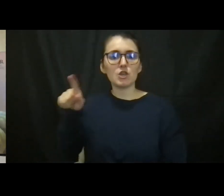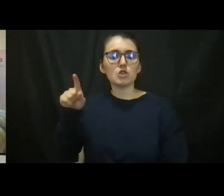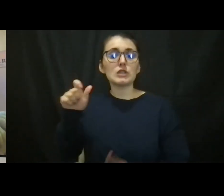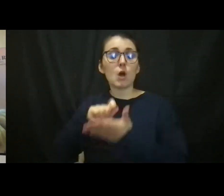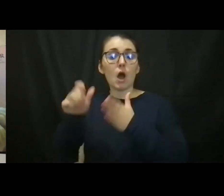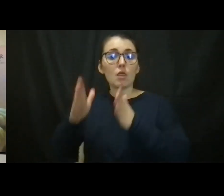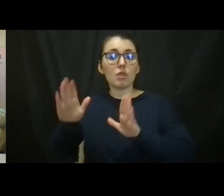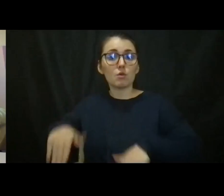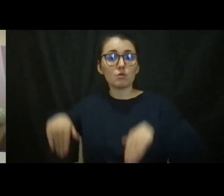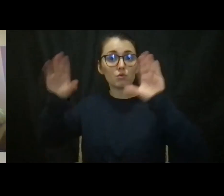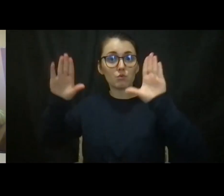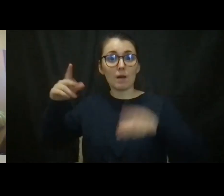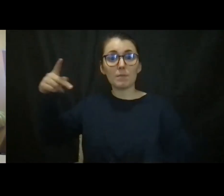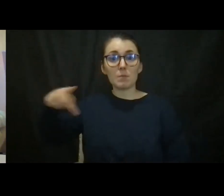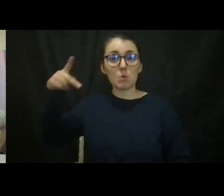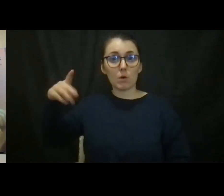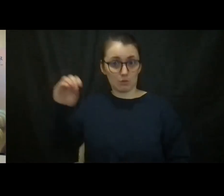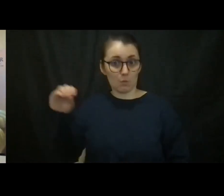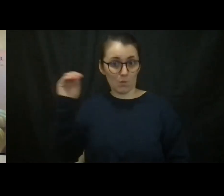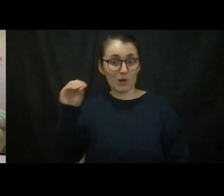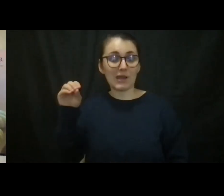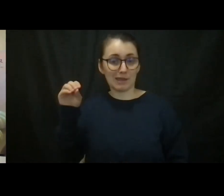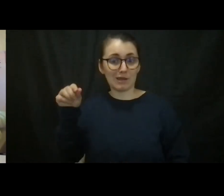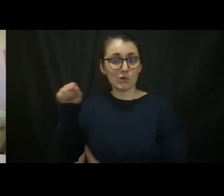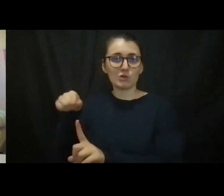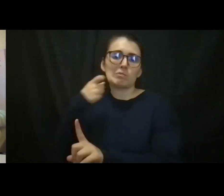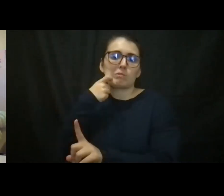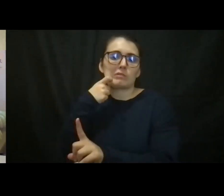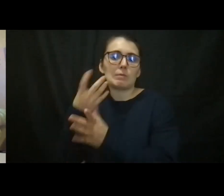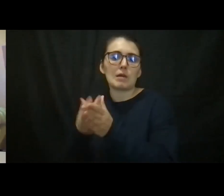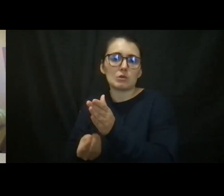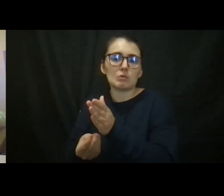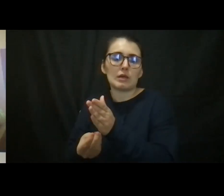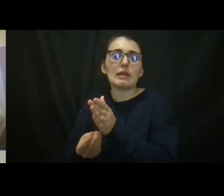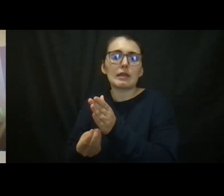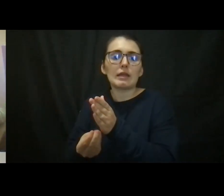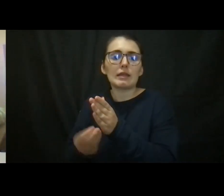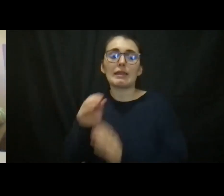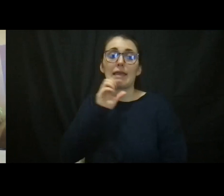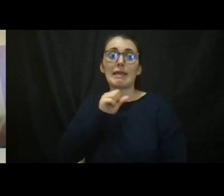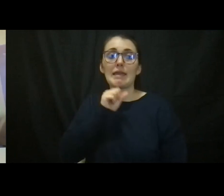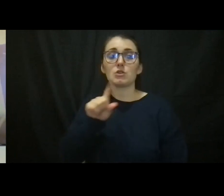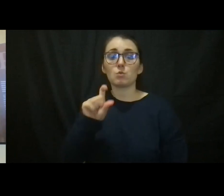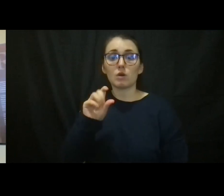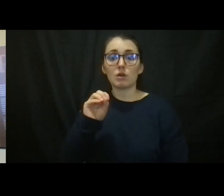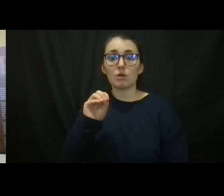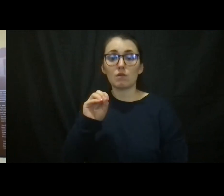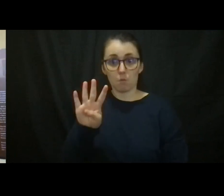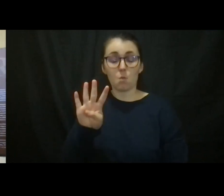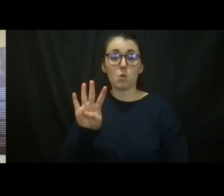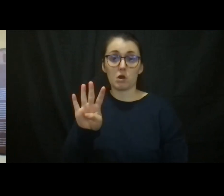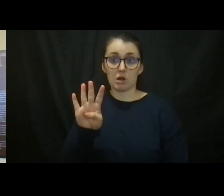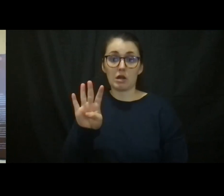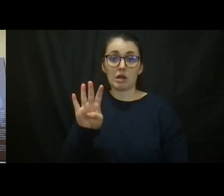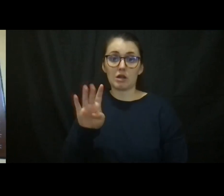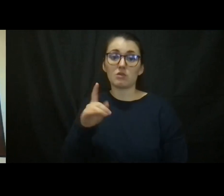Klickitat Street in Portland, Oregon. And she recently died at the age of 104. She